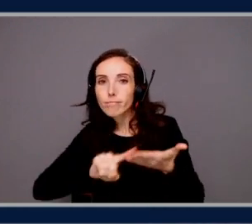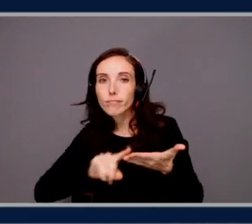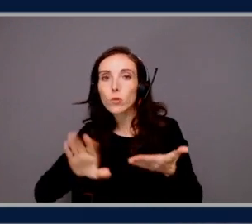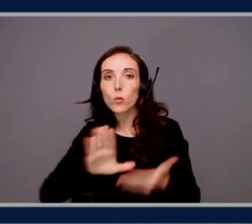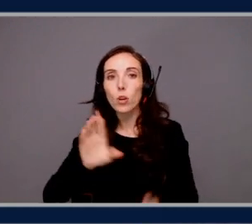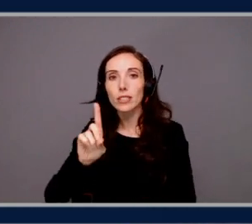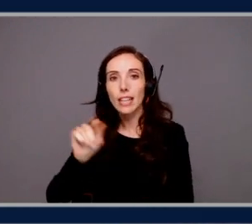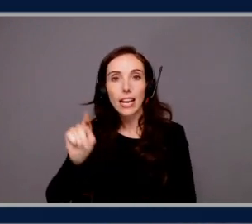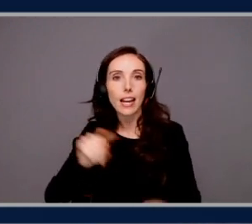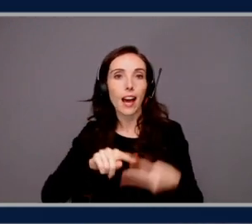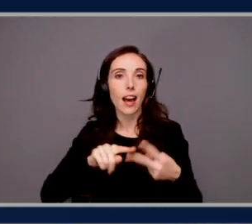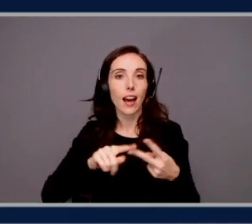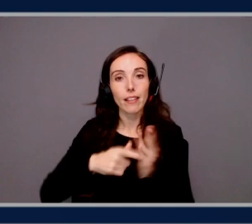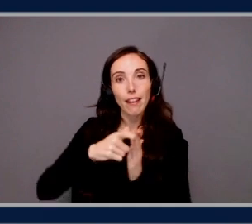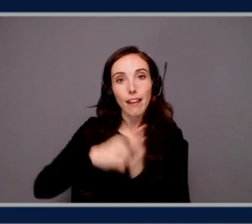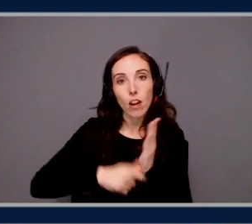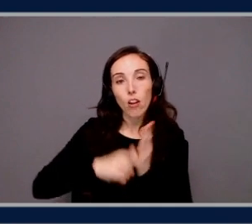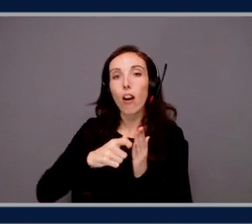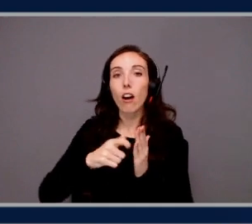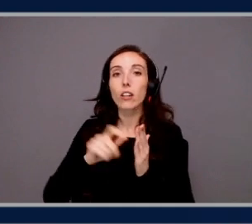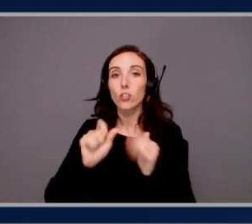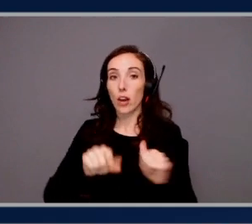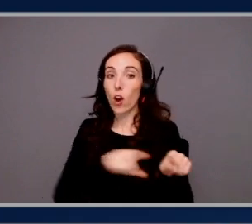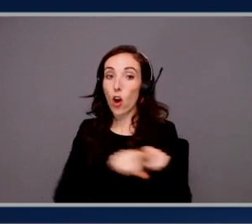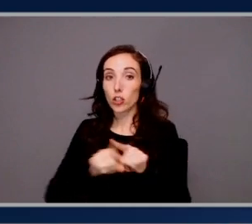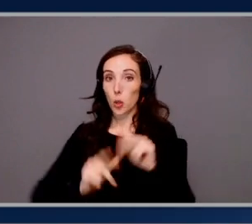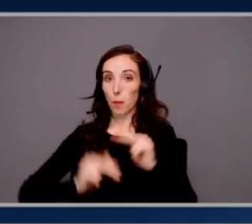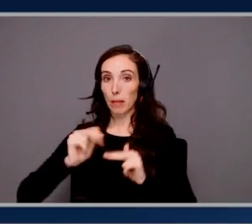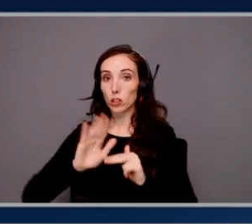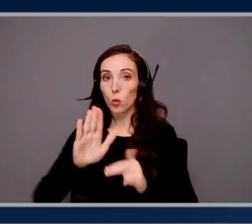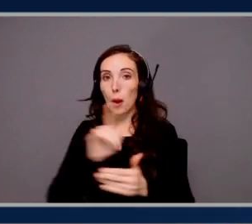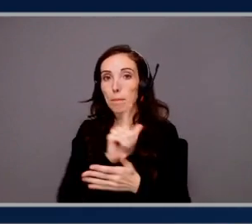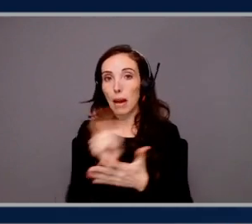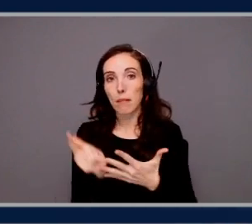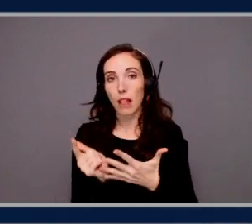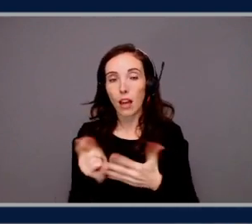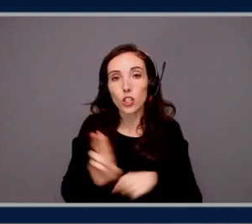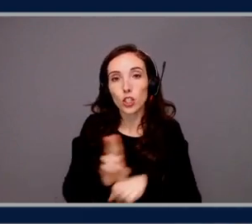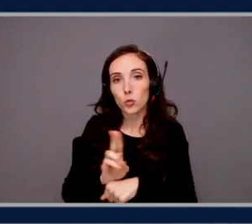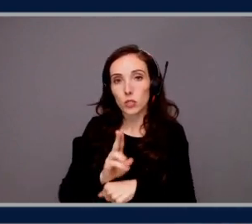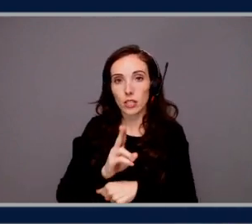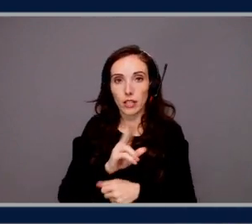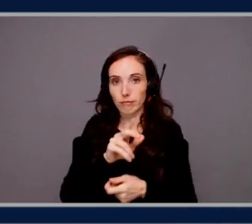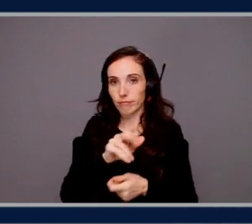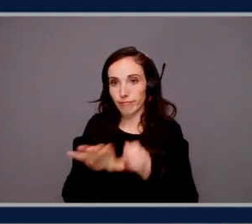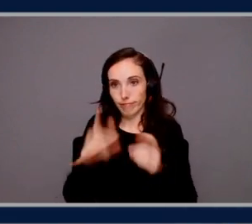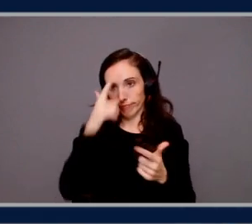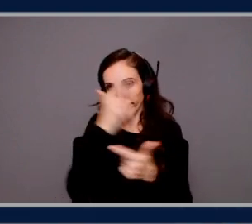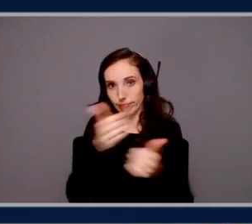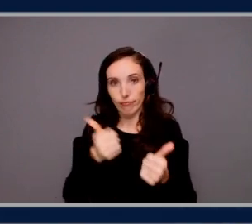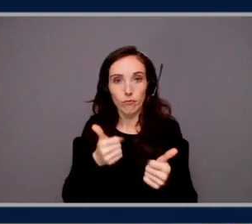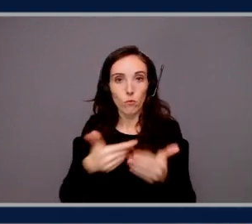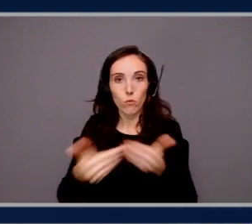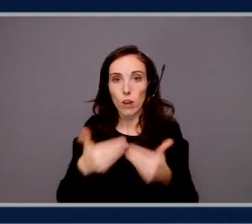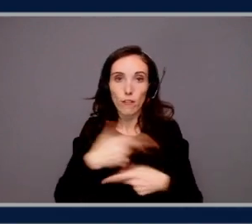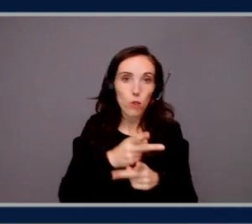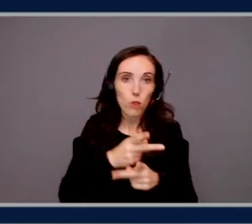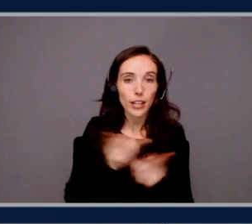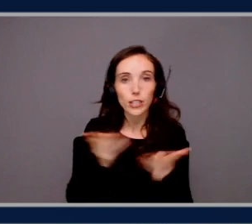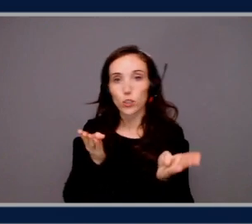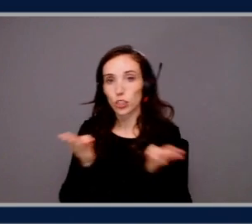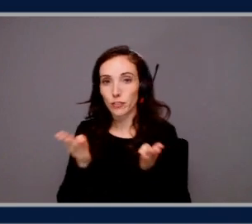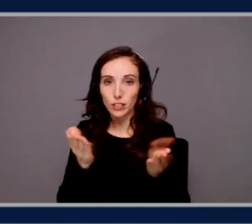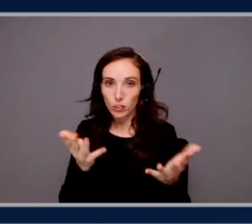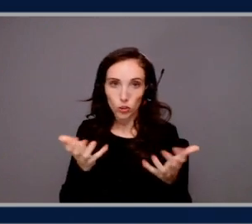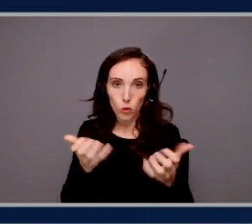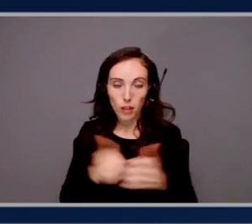catalog. You can also build your pipeline using the products of your choice or services of your choice. So now we've made that